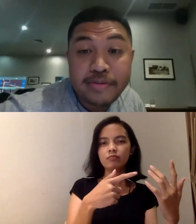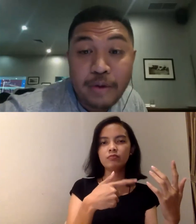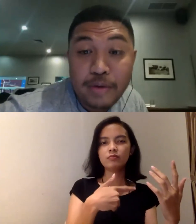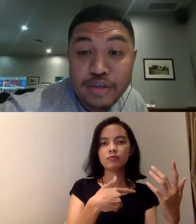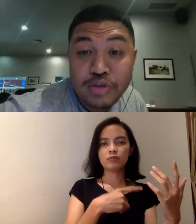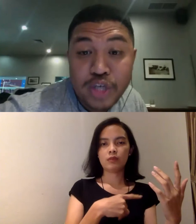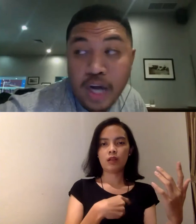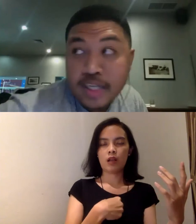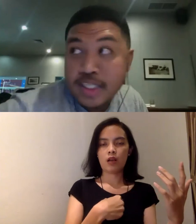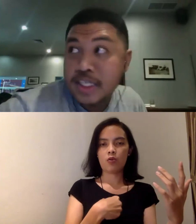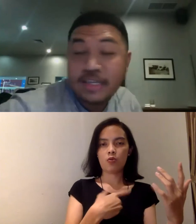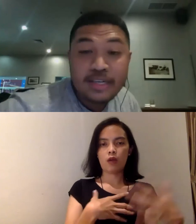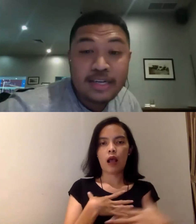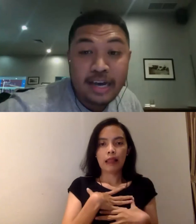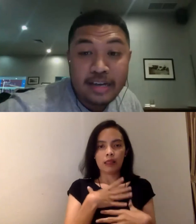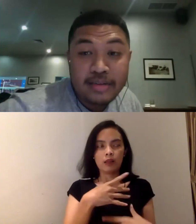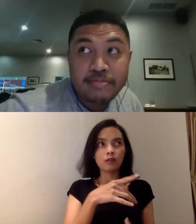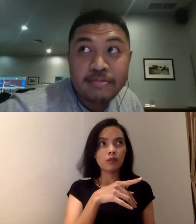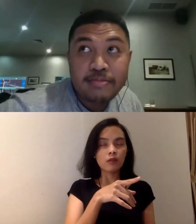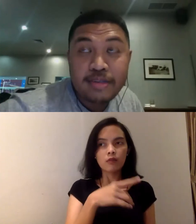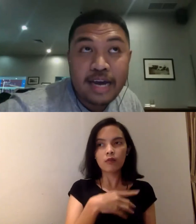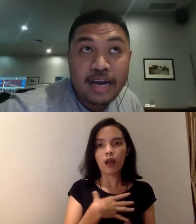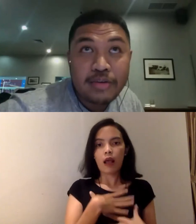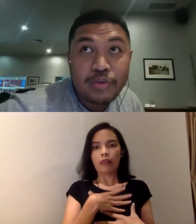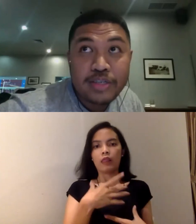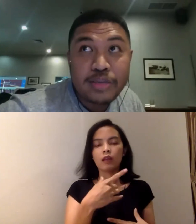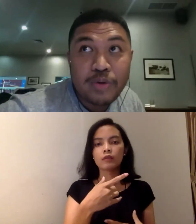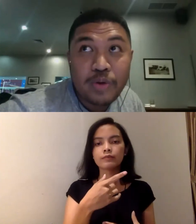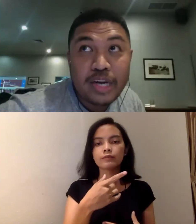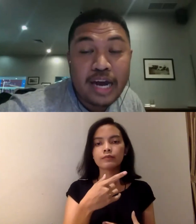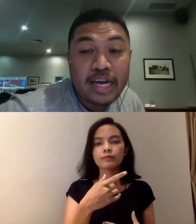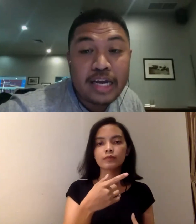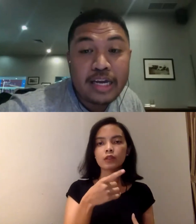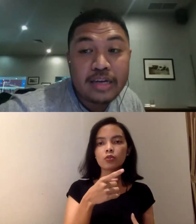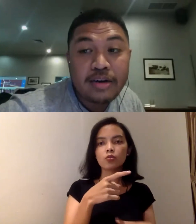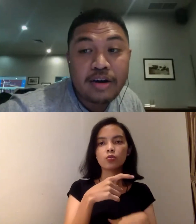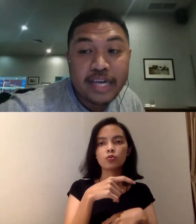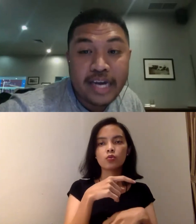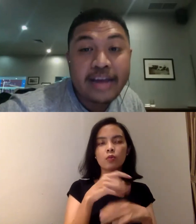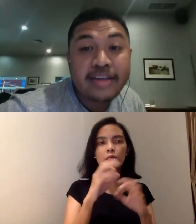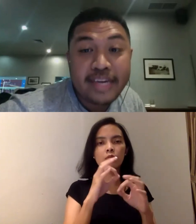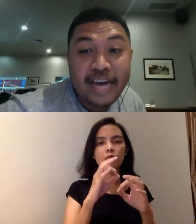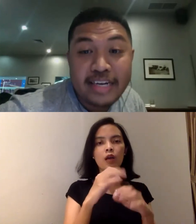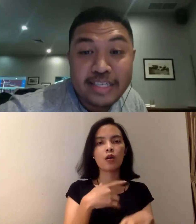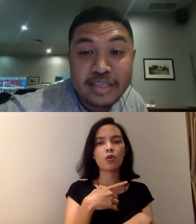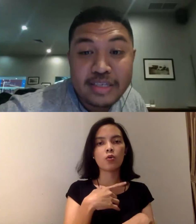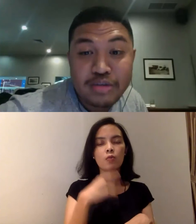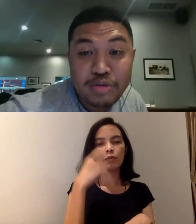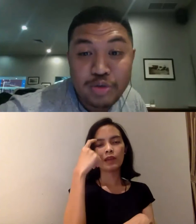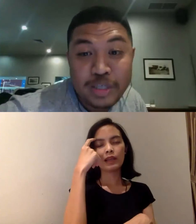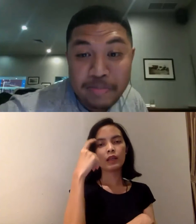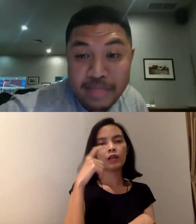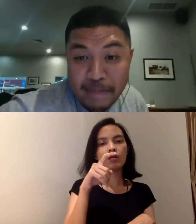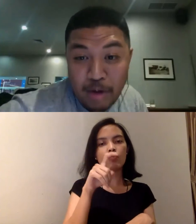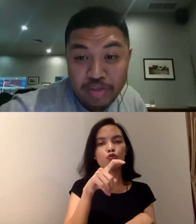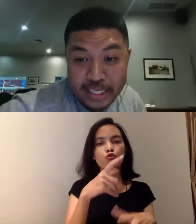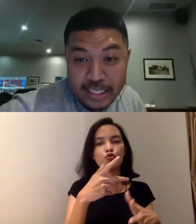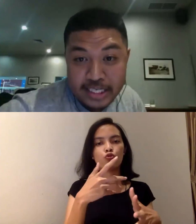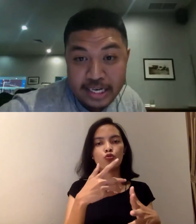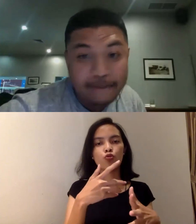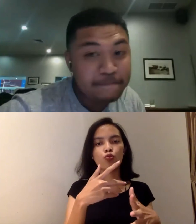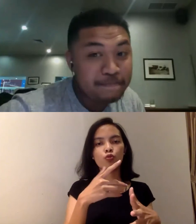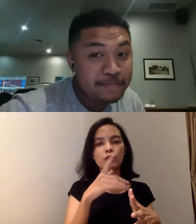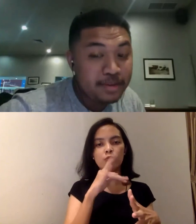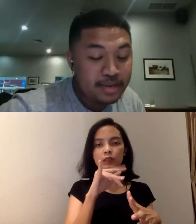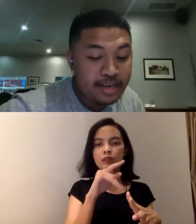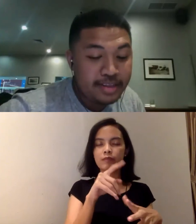I was so shocked, and that was the moment I think I need to do something about this.